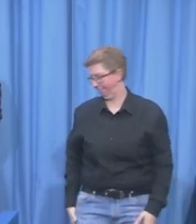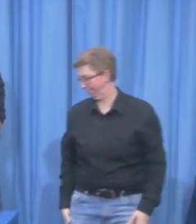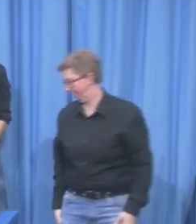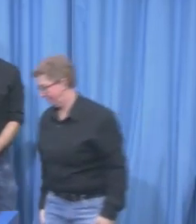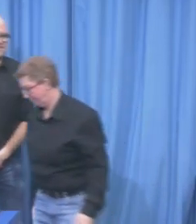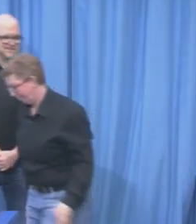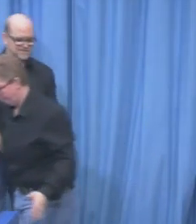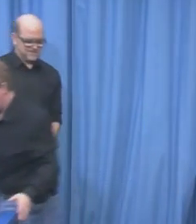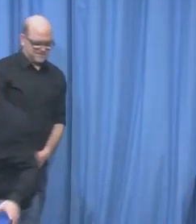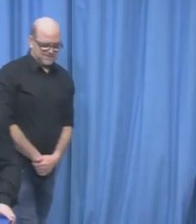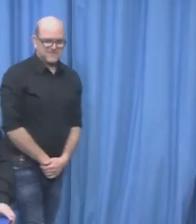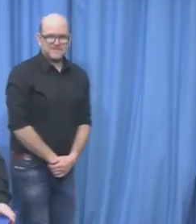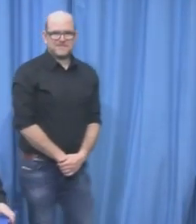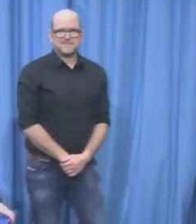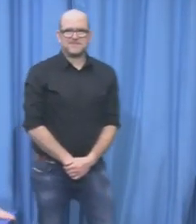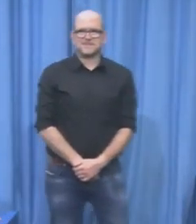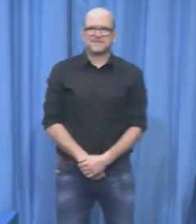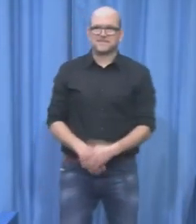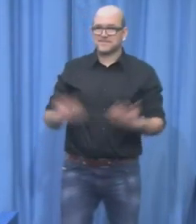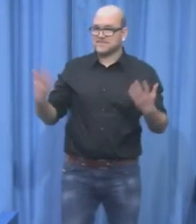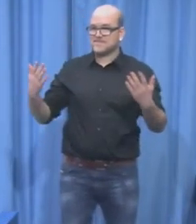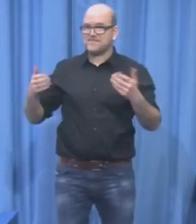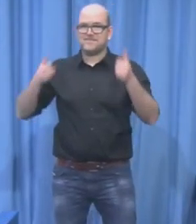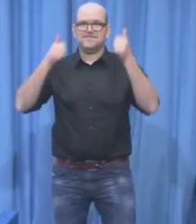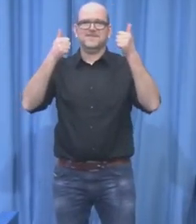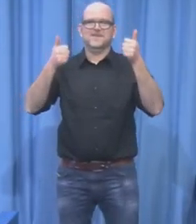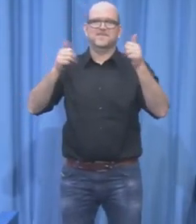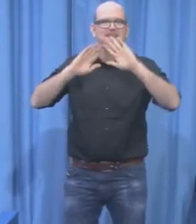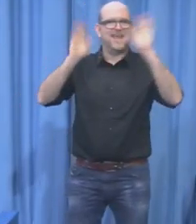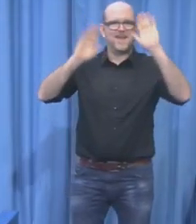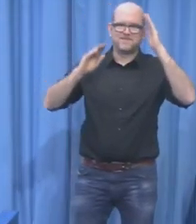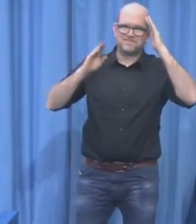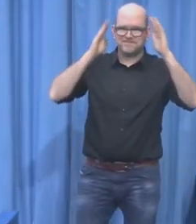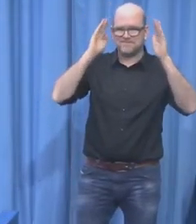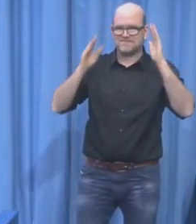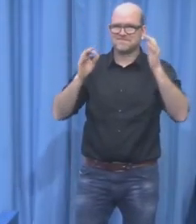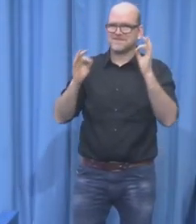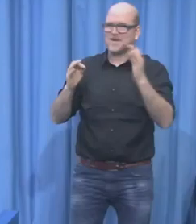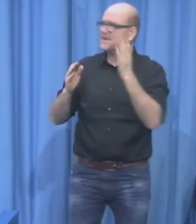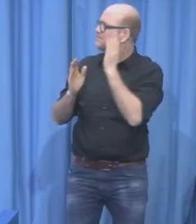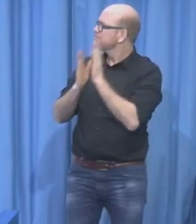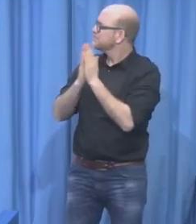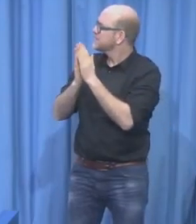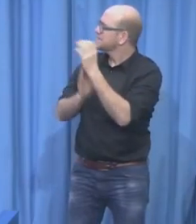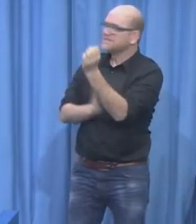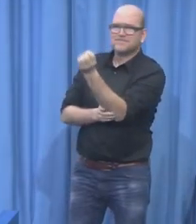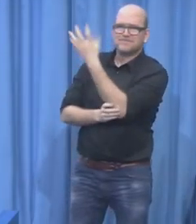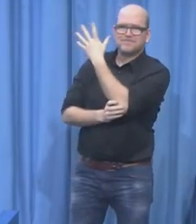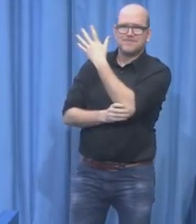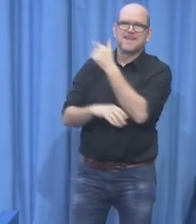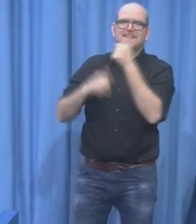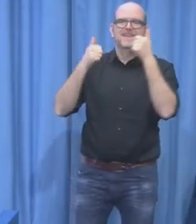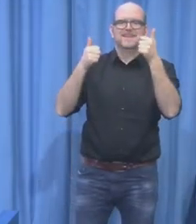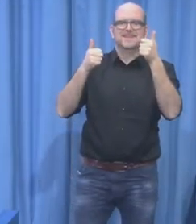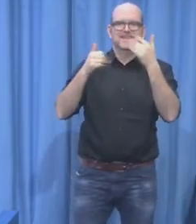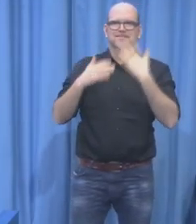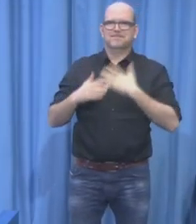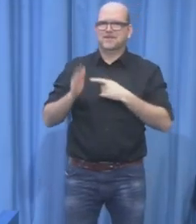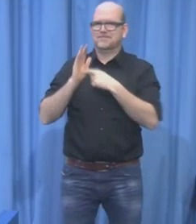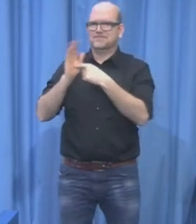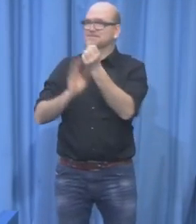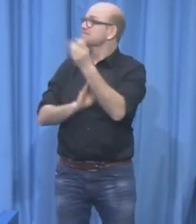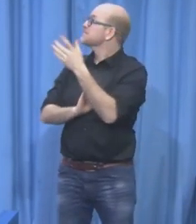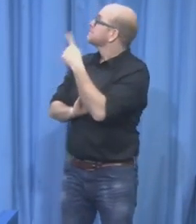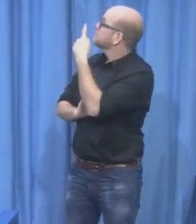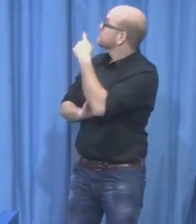Good afternoon, everybody. I'm just waiting for the slides to come up when the technical man does that. My name is obviously Peter